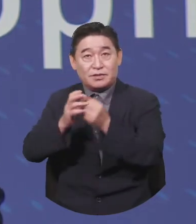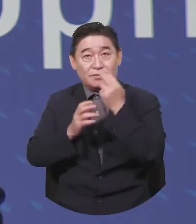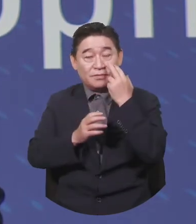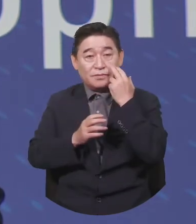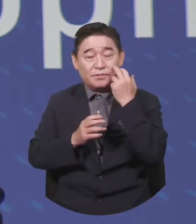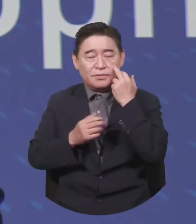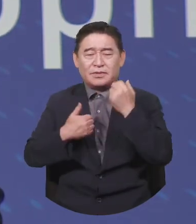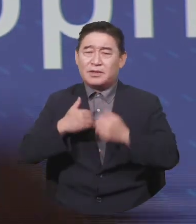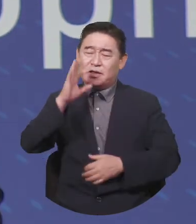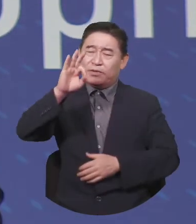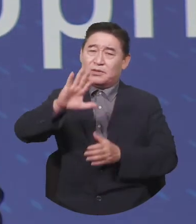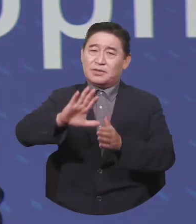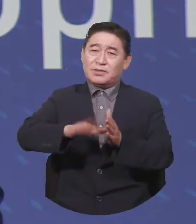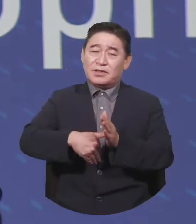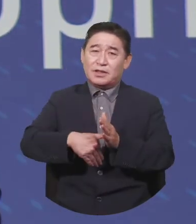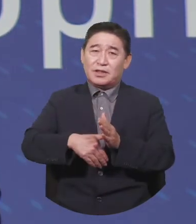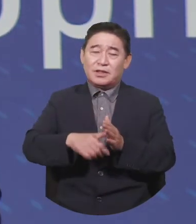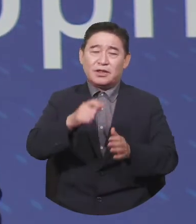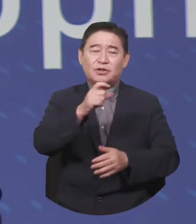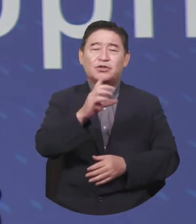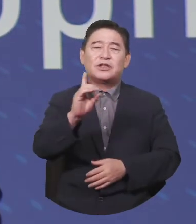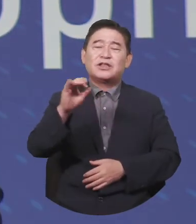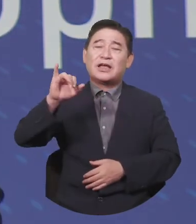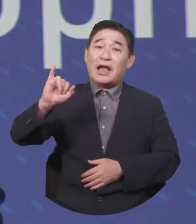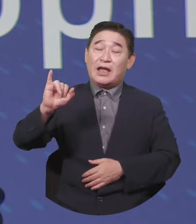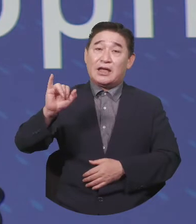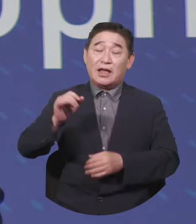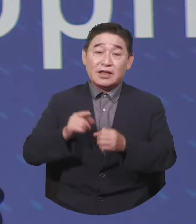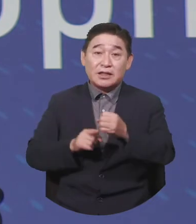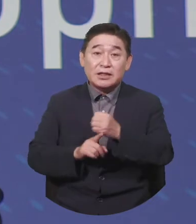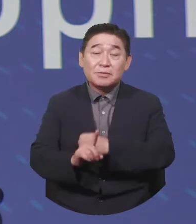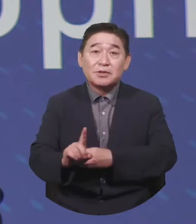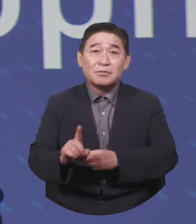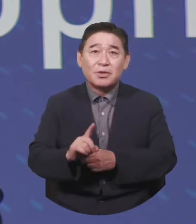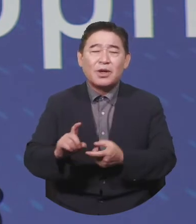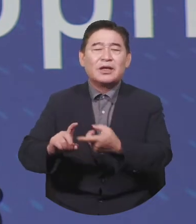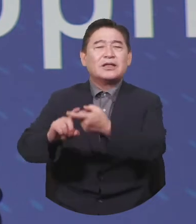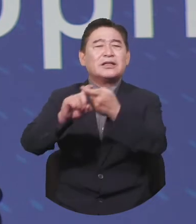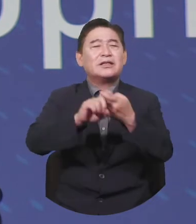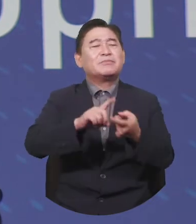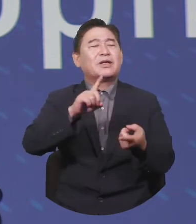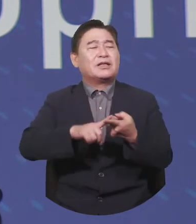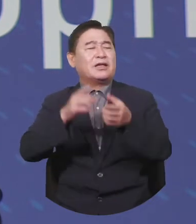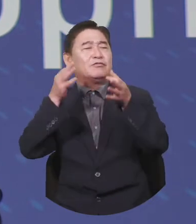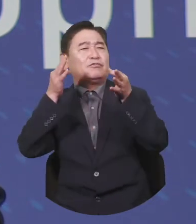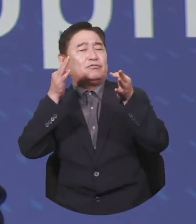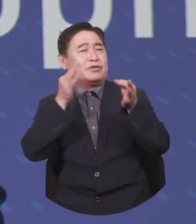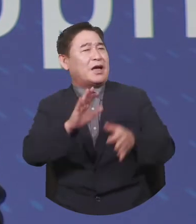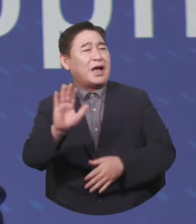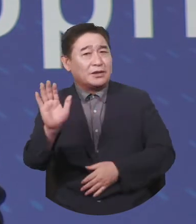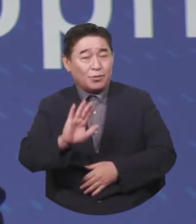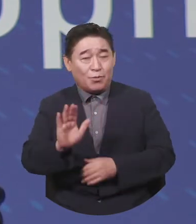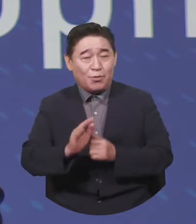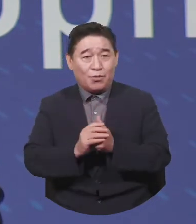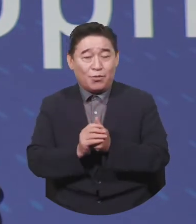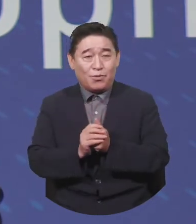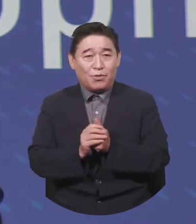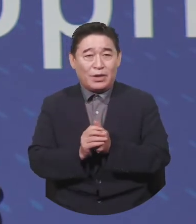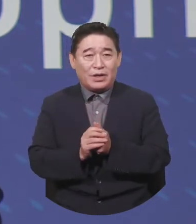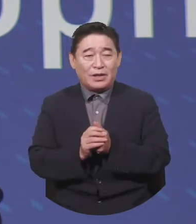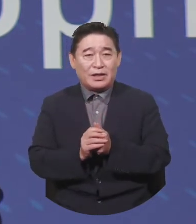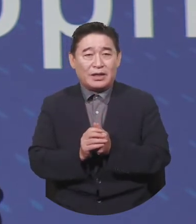so much about investments and infrastructure. It's rather, let's say, the development paradigm.